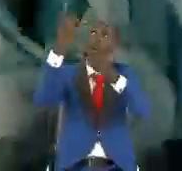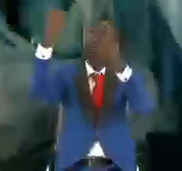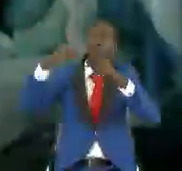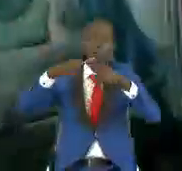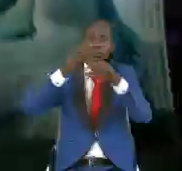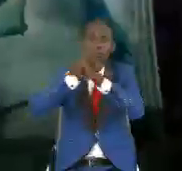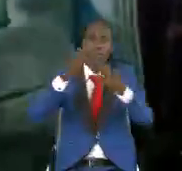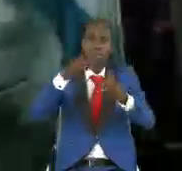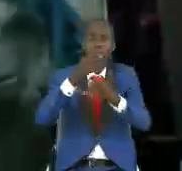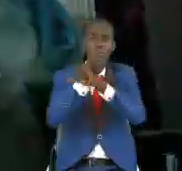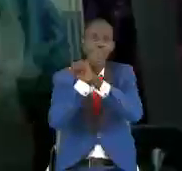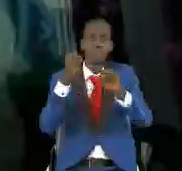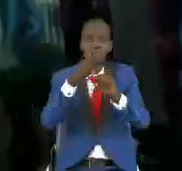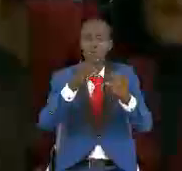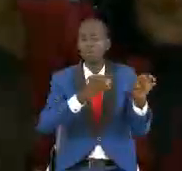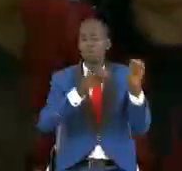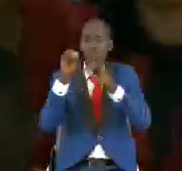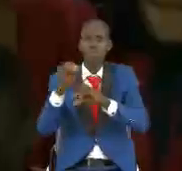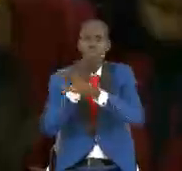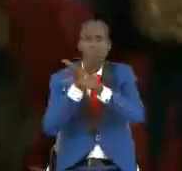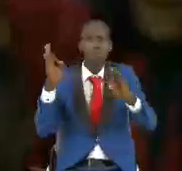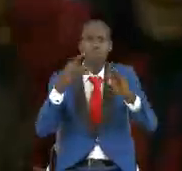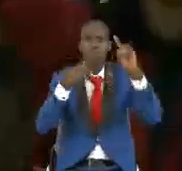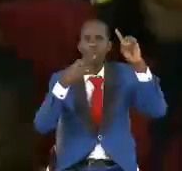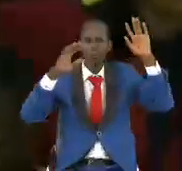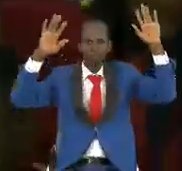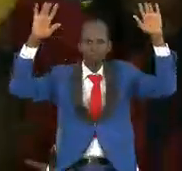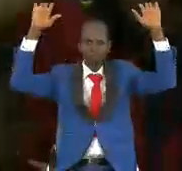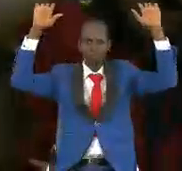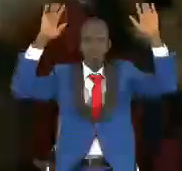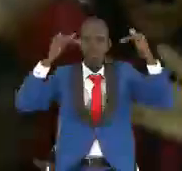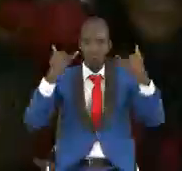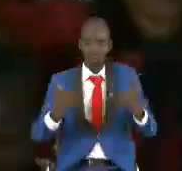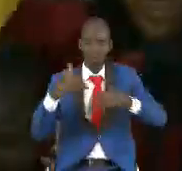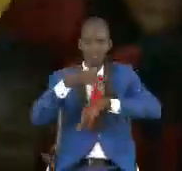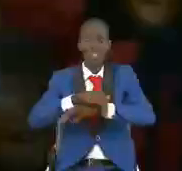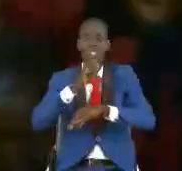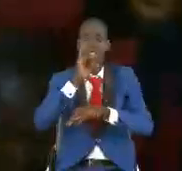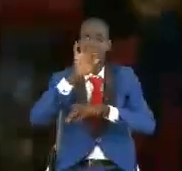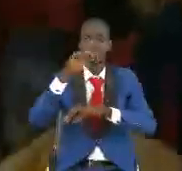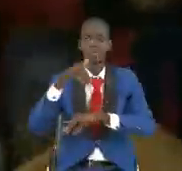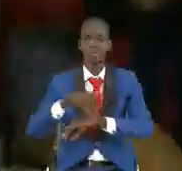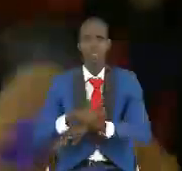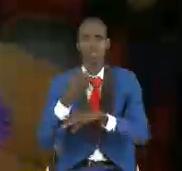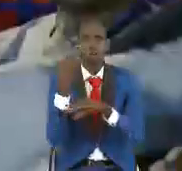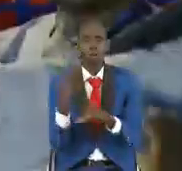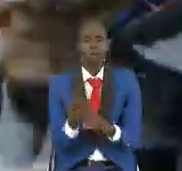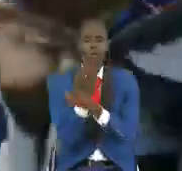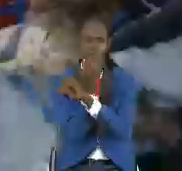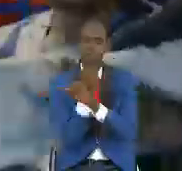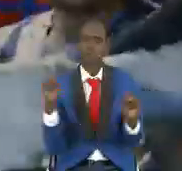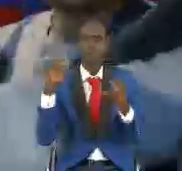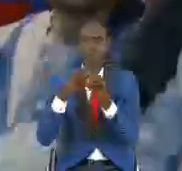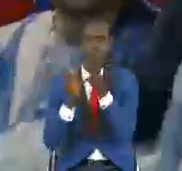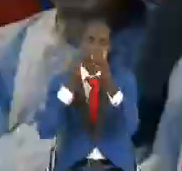to set you free, let him see you there. Tonight is your night of redemption in